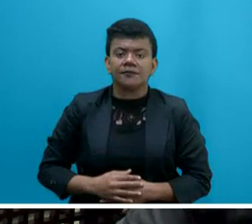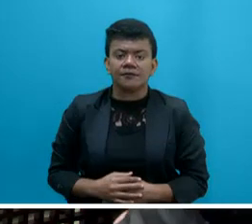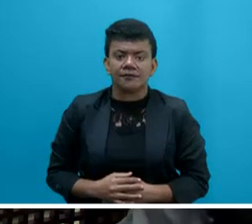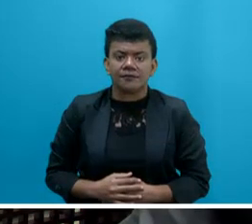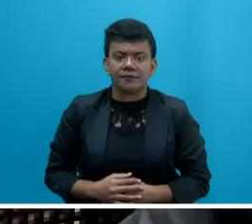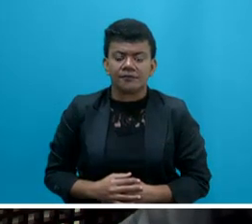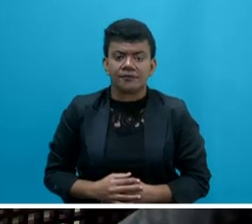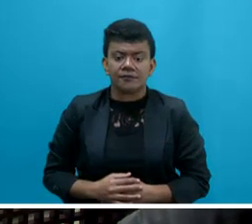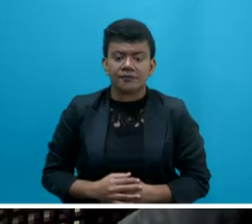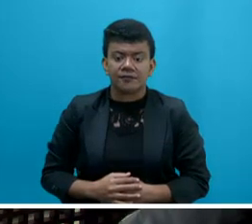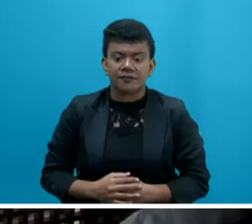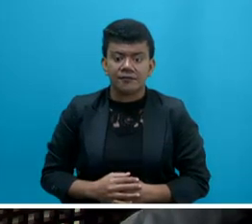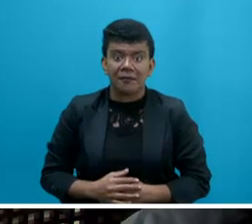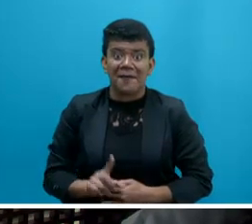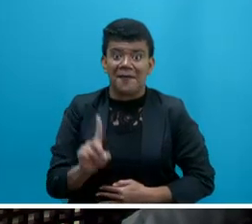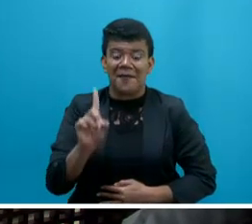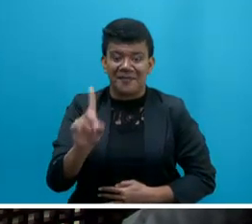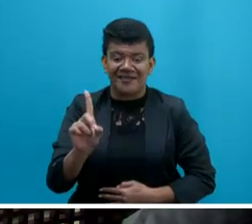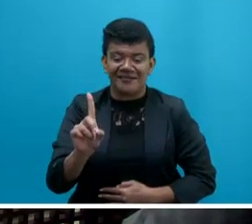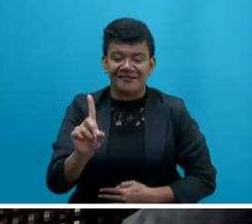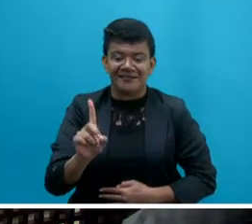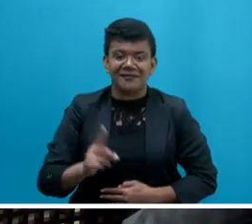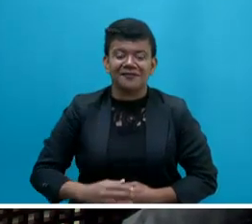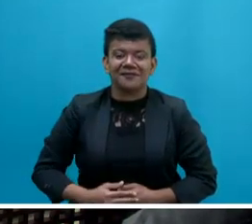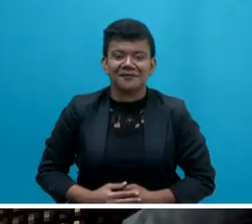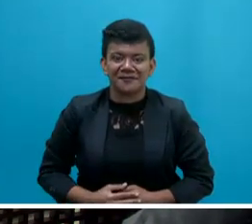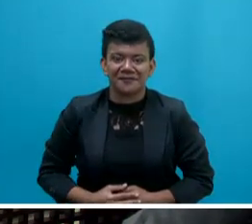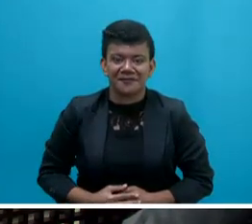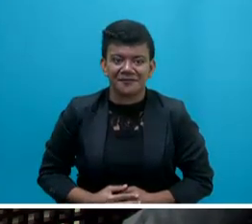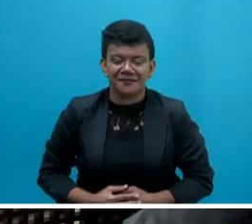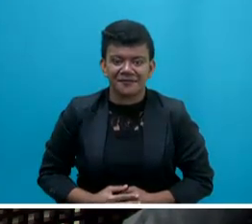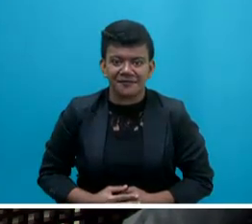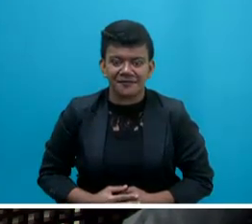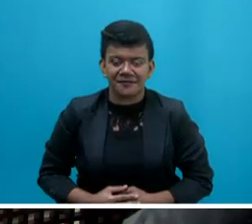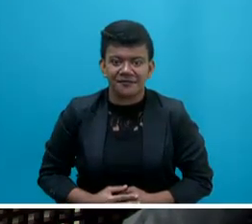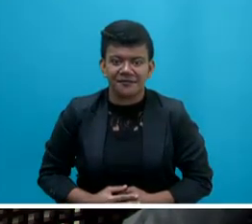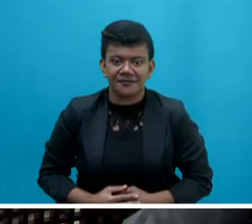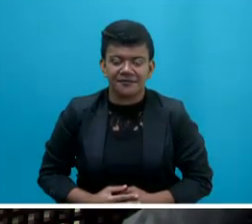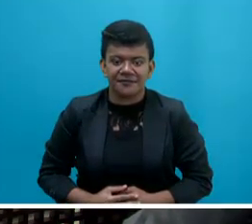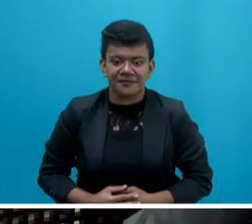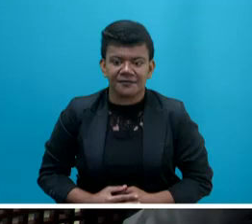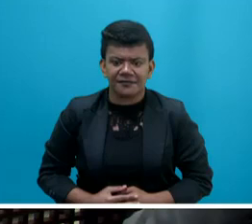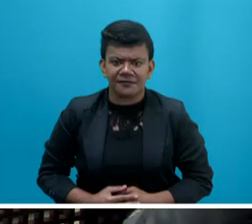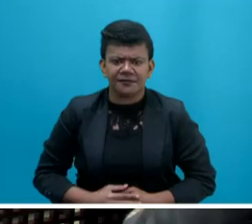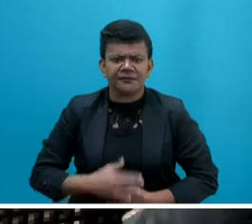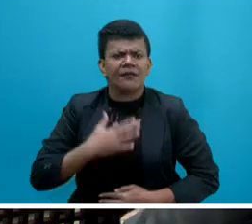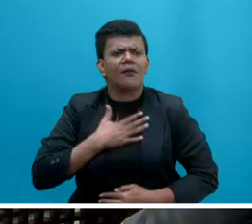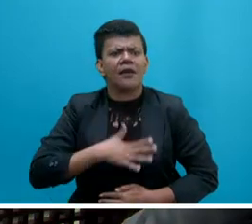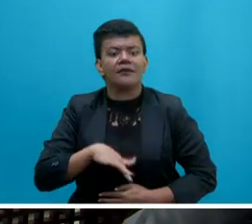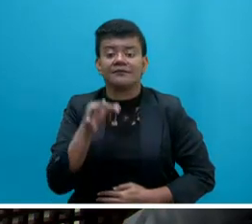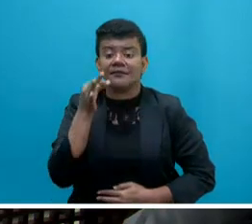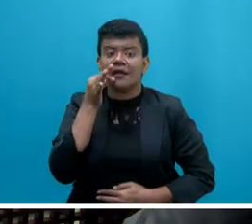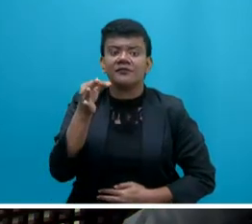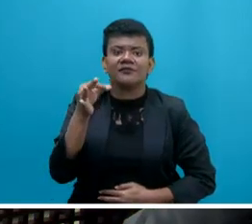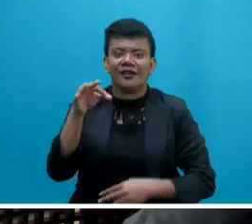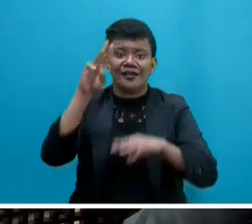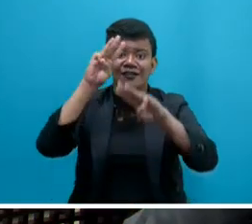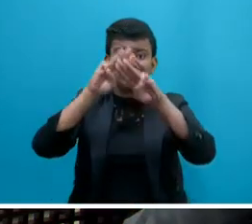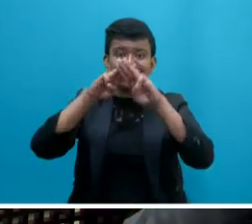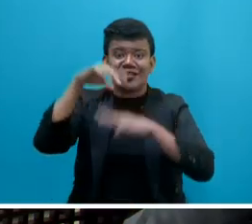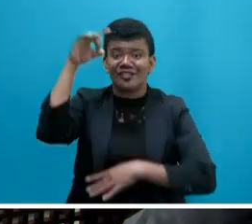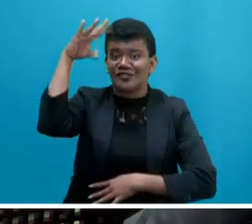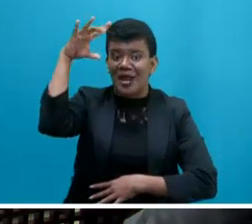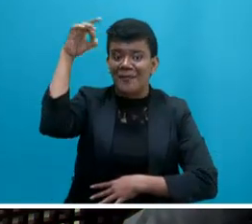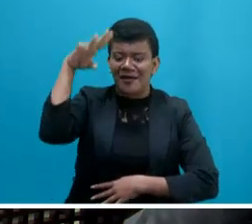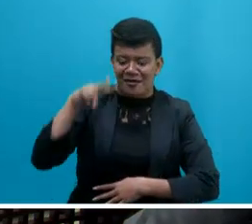But on the other hand, Mr. Speaker, sir, I'll ask the Sumdelpa members of the opposition to do the honourable thing as